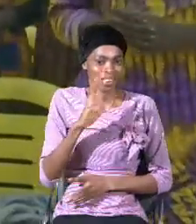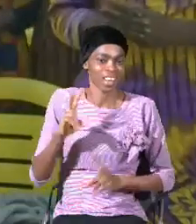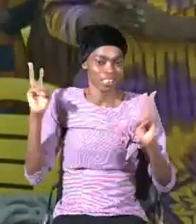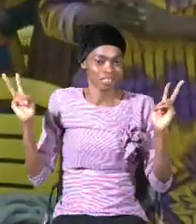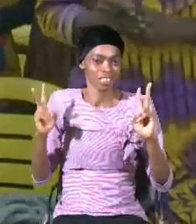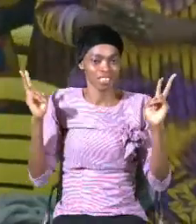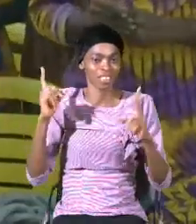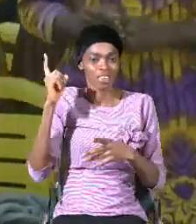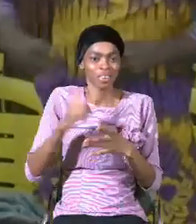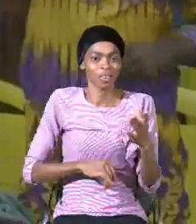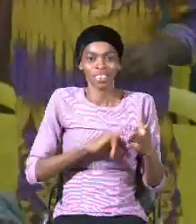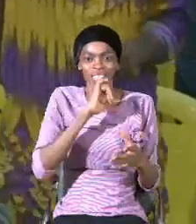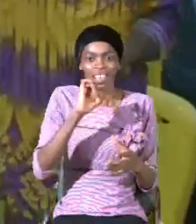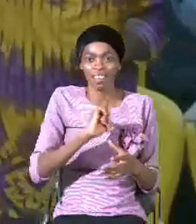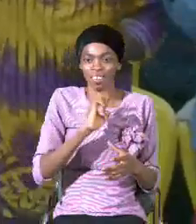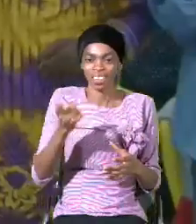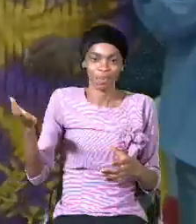whatever the past,